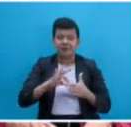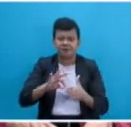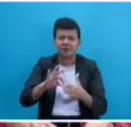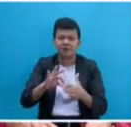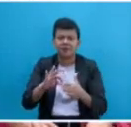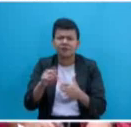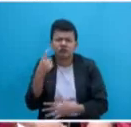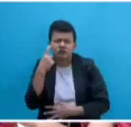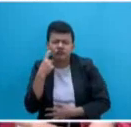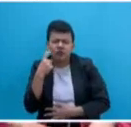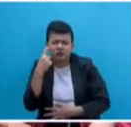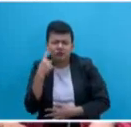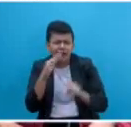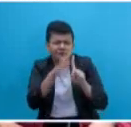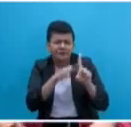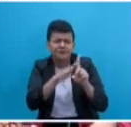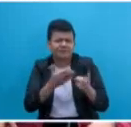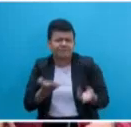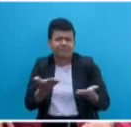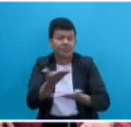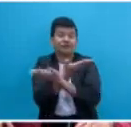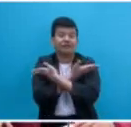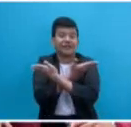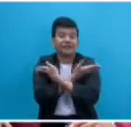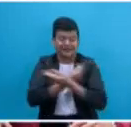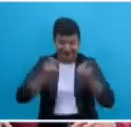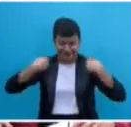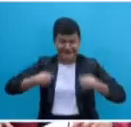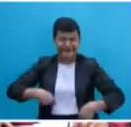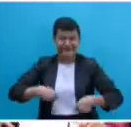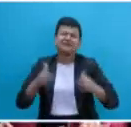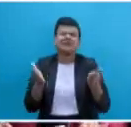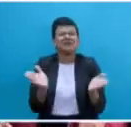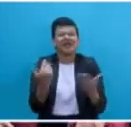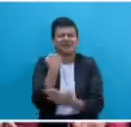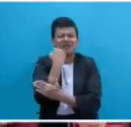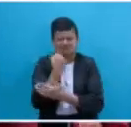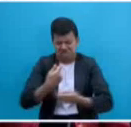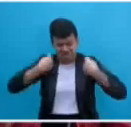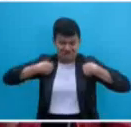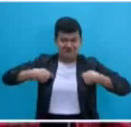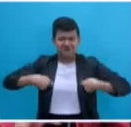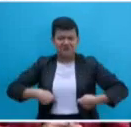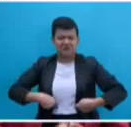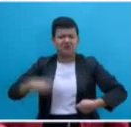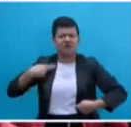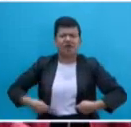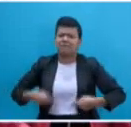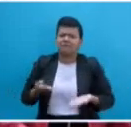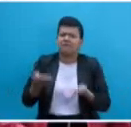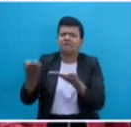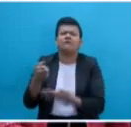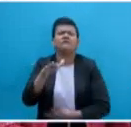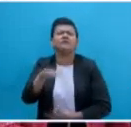presenting their jerseys at night, confirm low morale, the result of poor management, poor coaching,